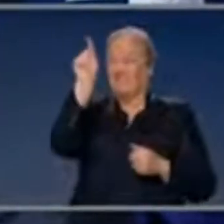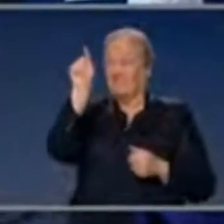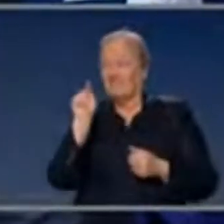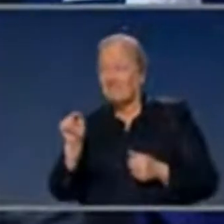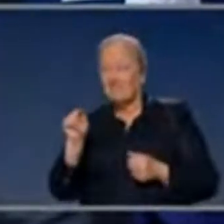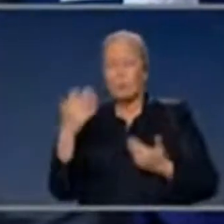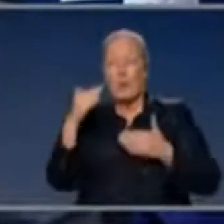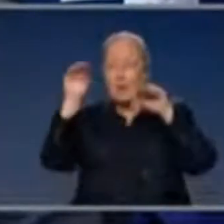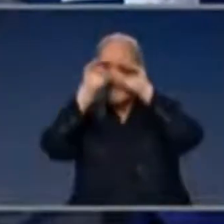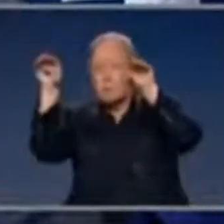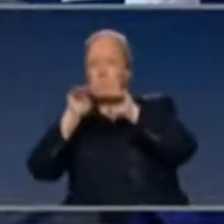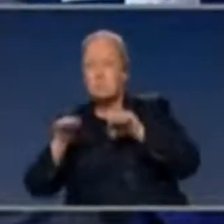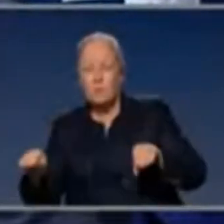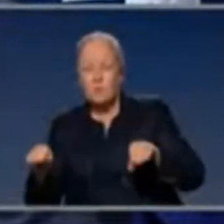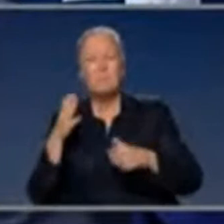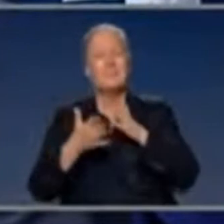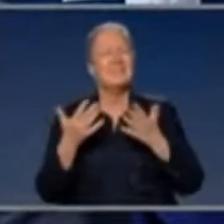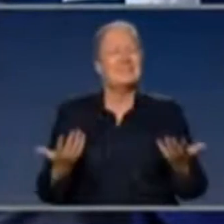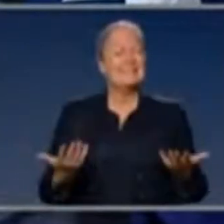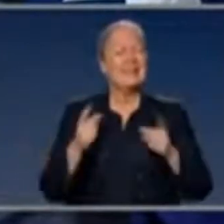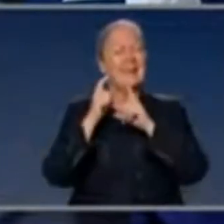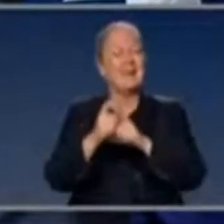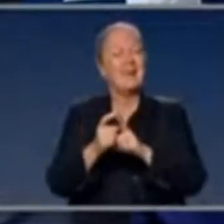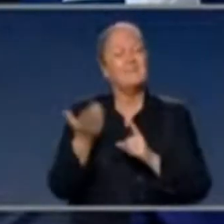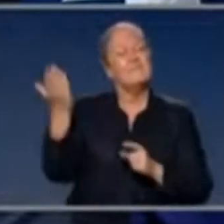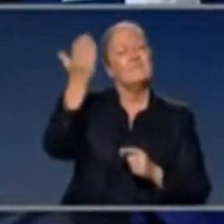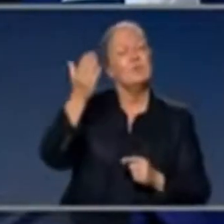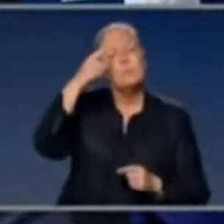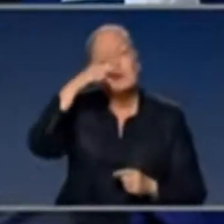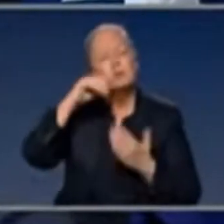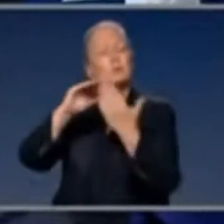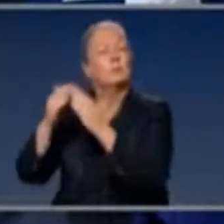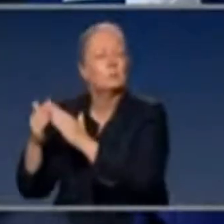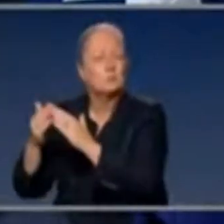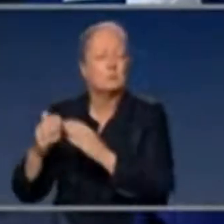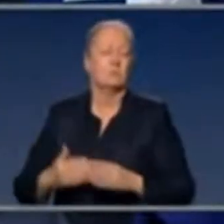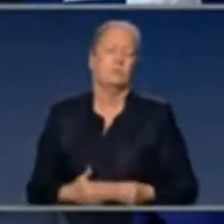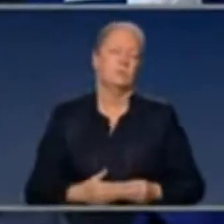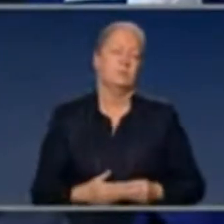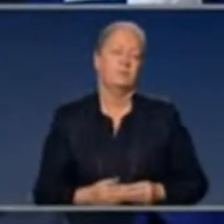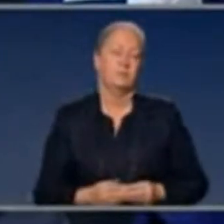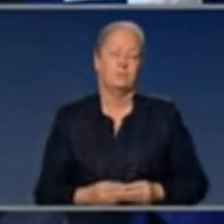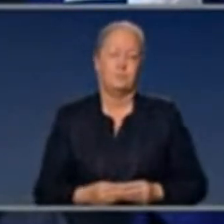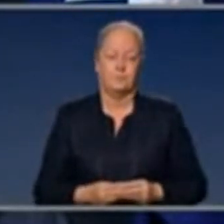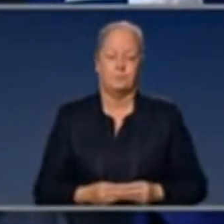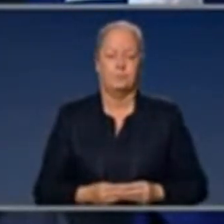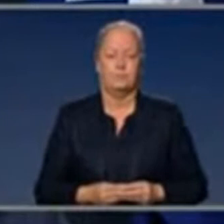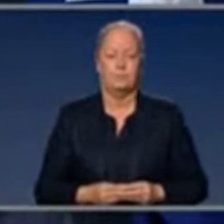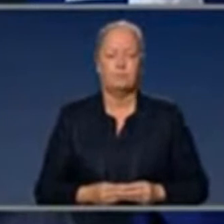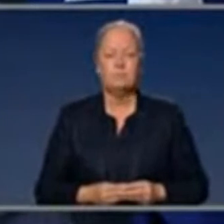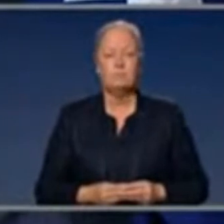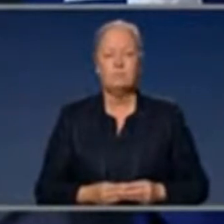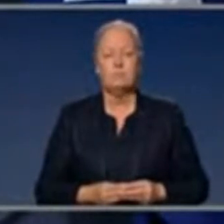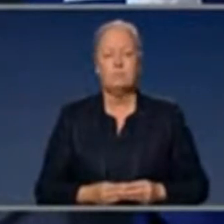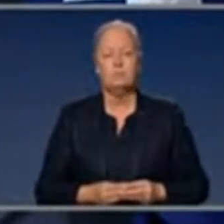those borders. Now, they are decisions for premiers. They are decisions for state governments, and it's entirely reasonable that they would be speaking